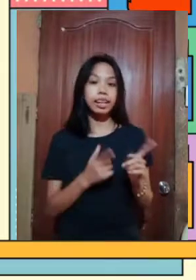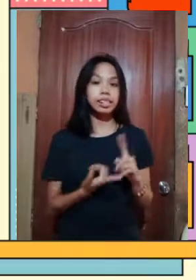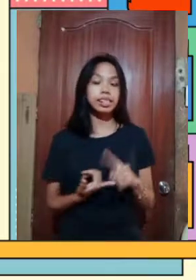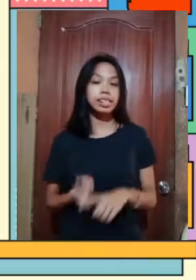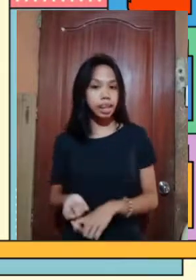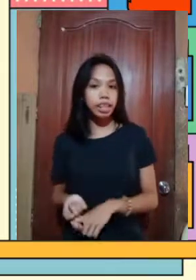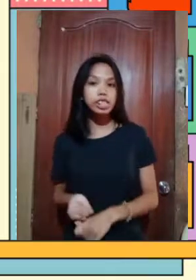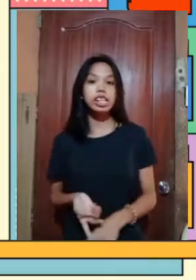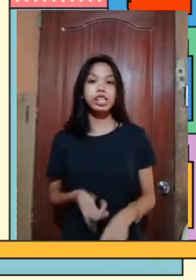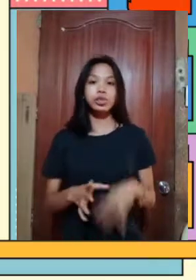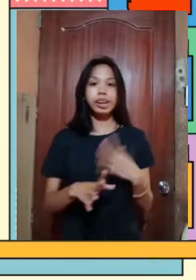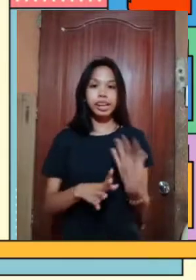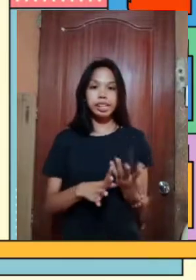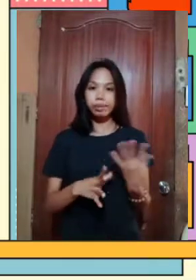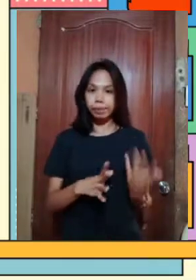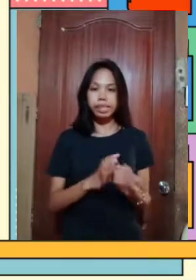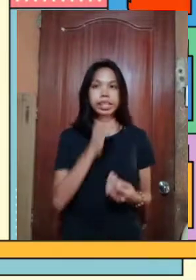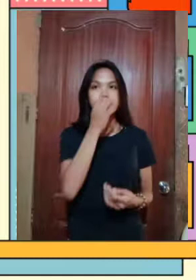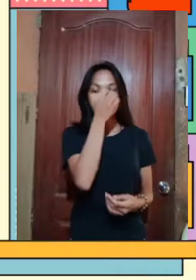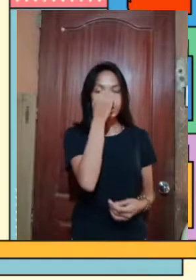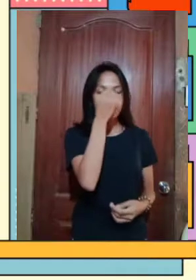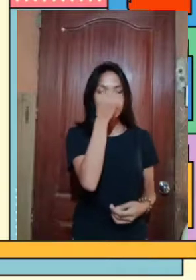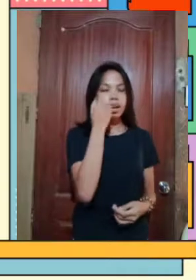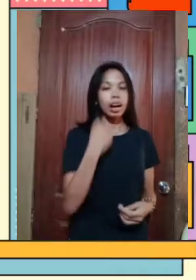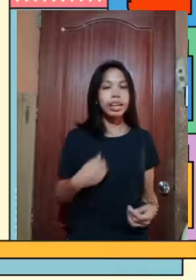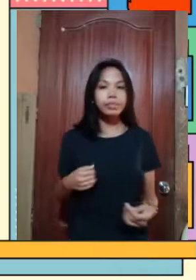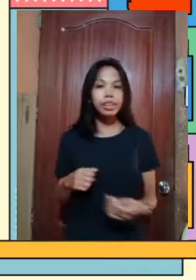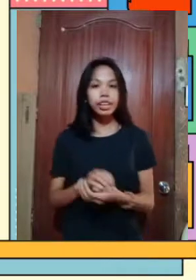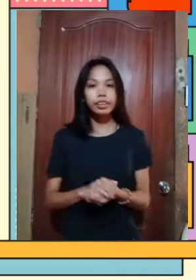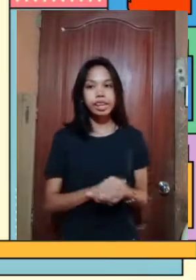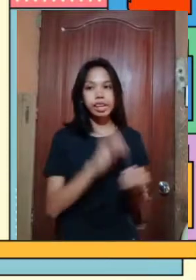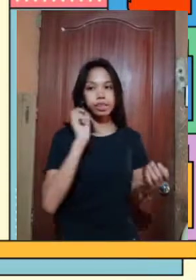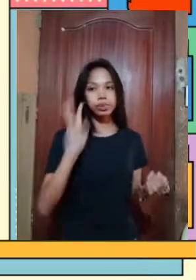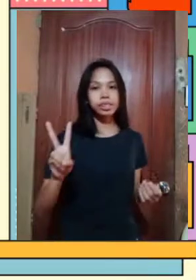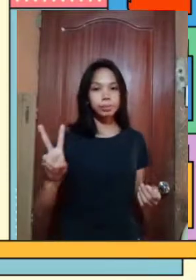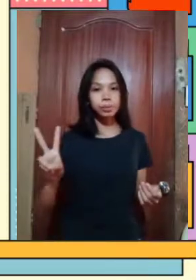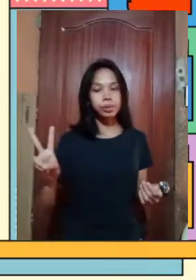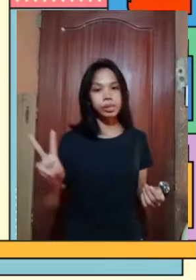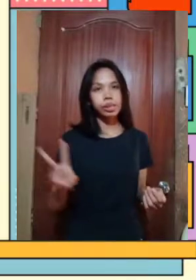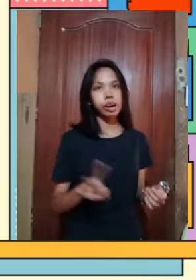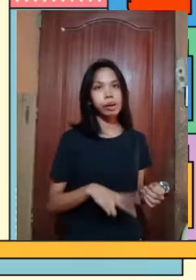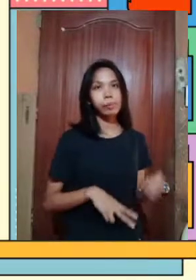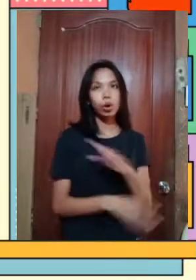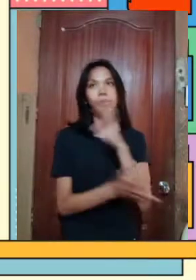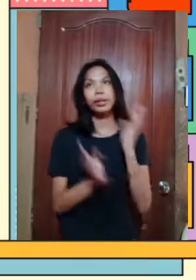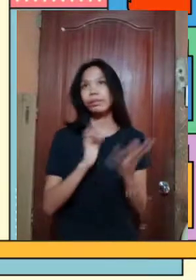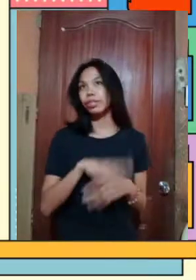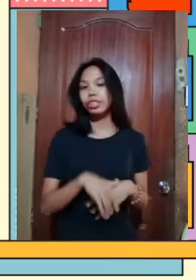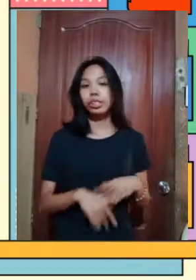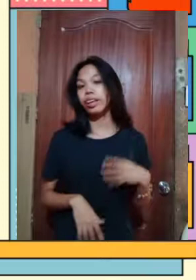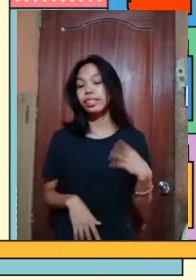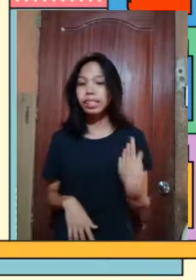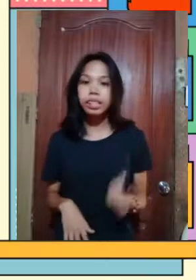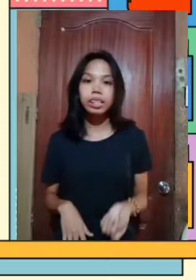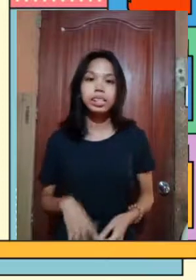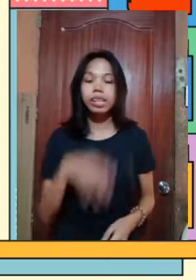are added in signs to create a meaning. So I have here two examples. All parameters